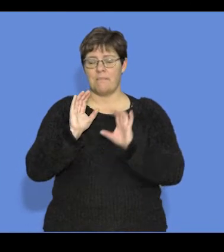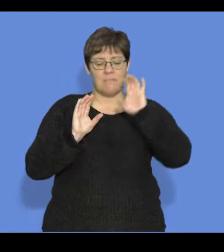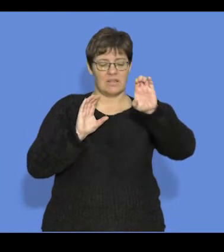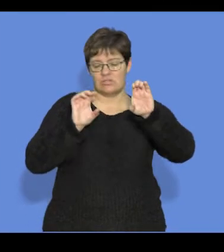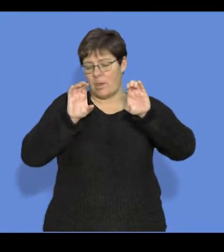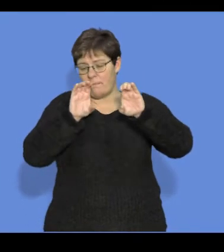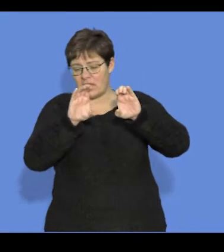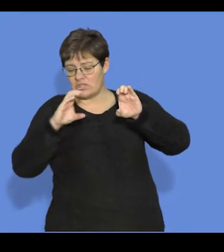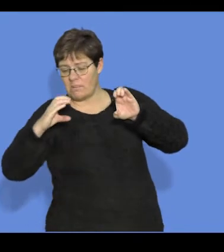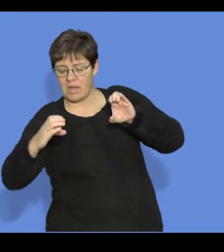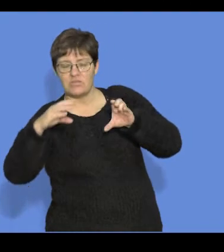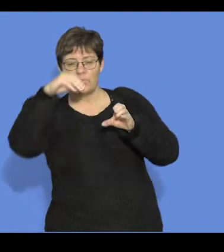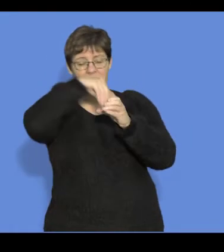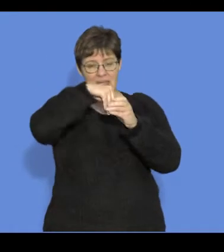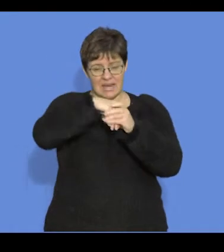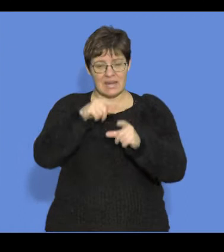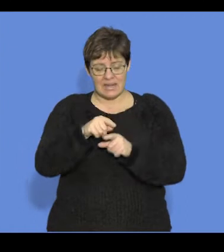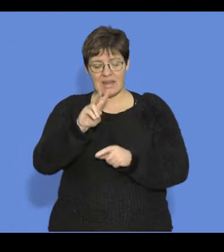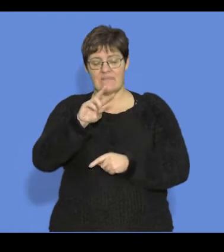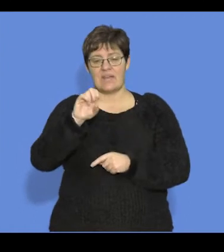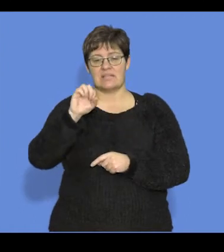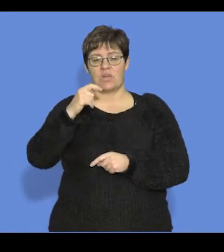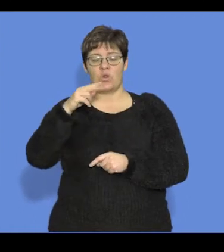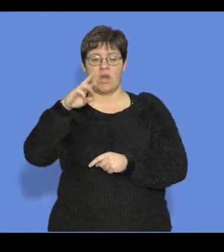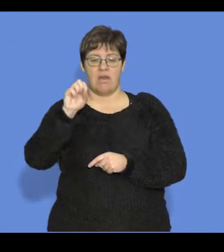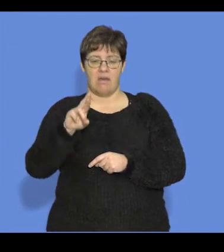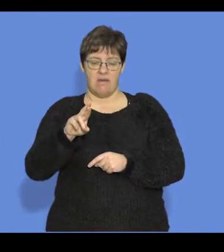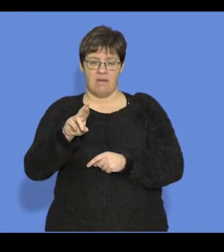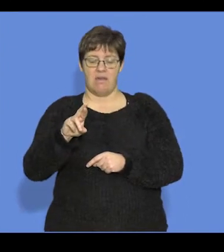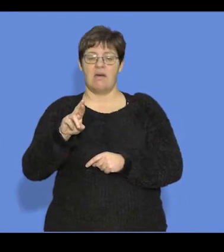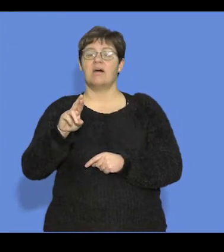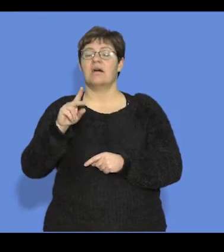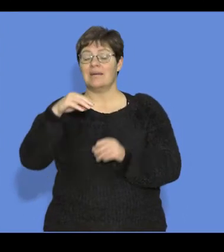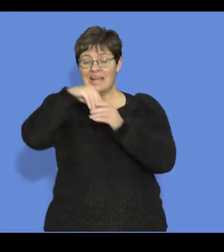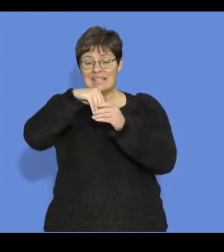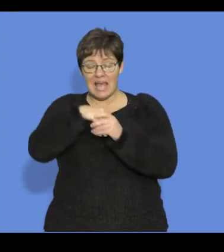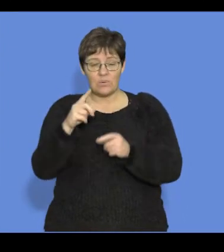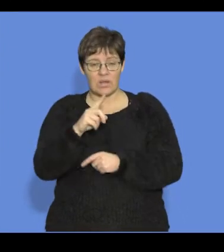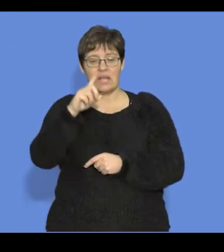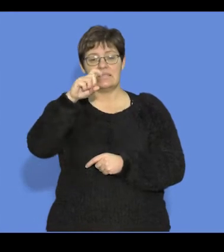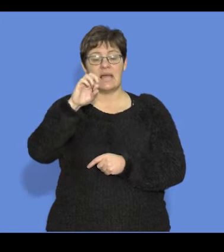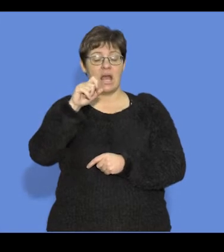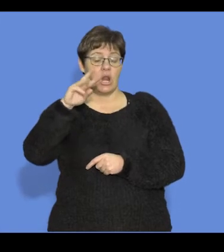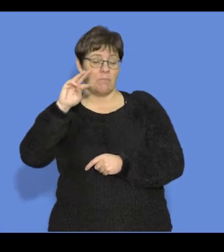inside the leaf, those are vascular bundles with xylem and phloem.